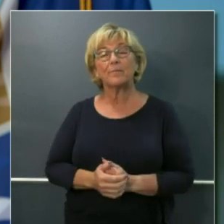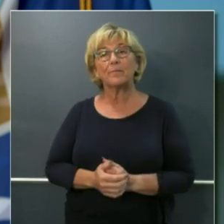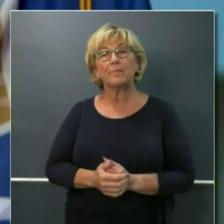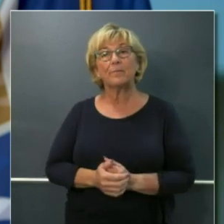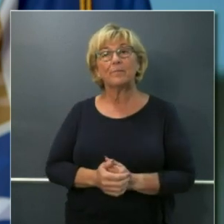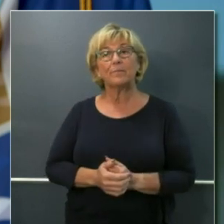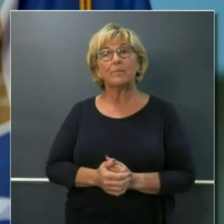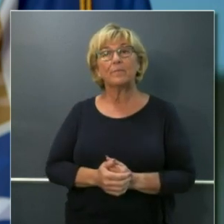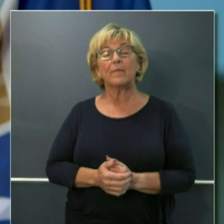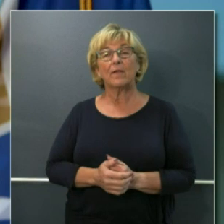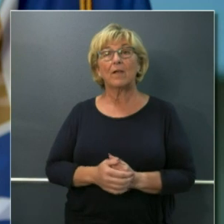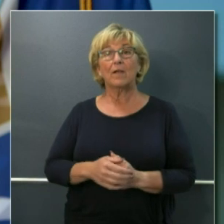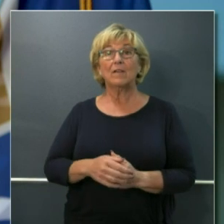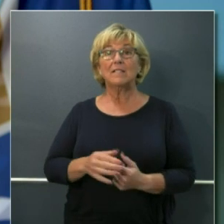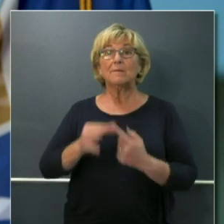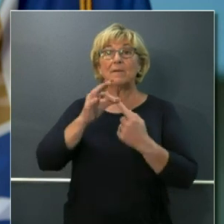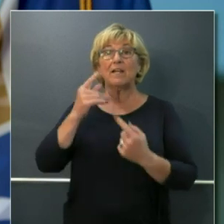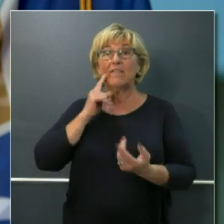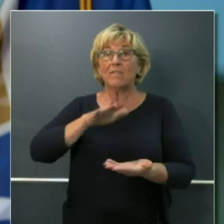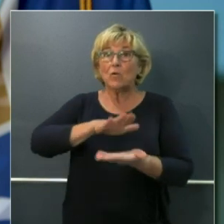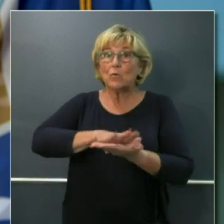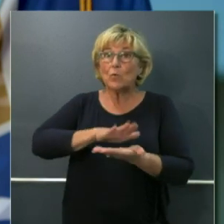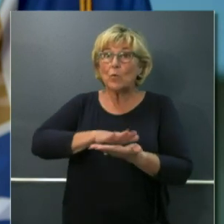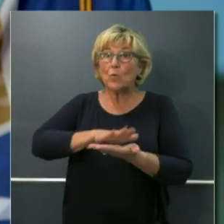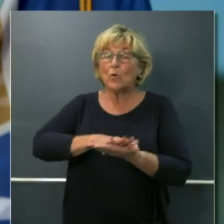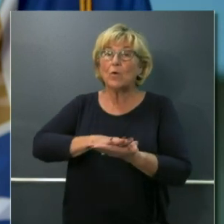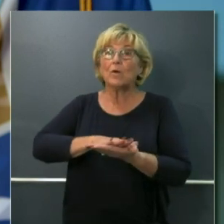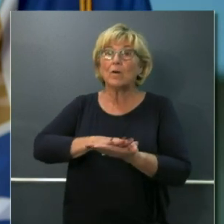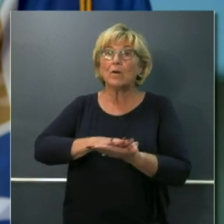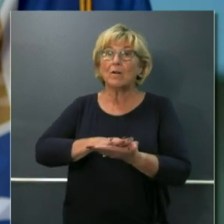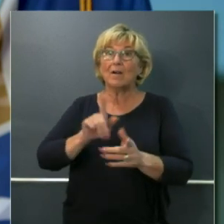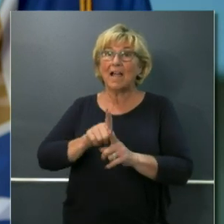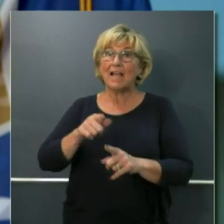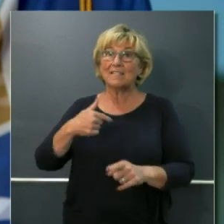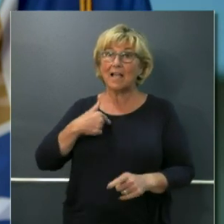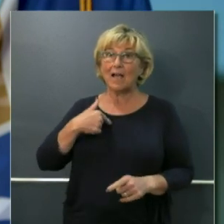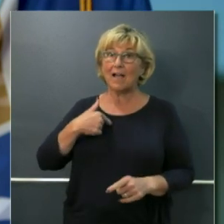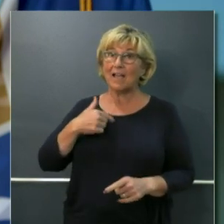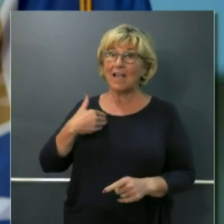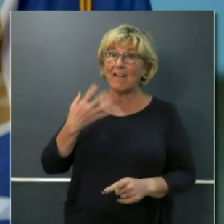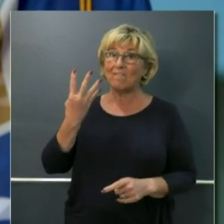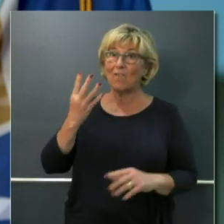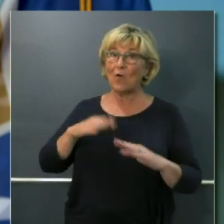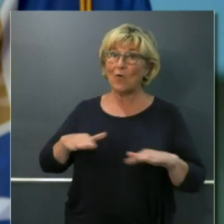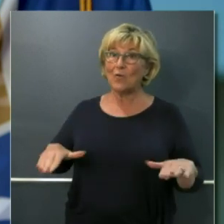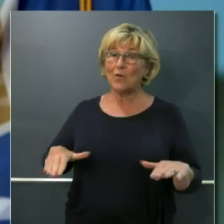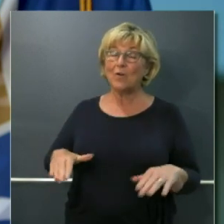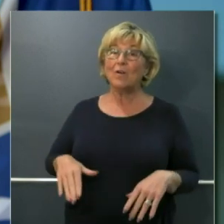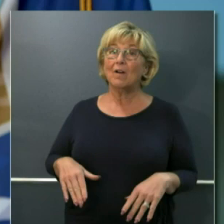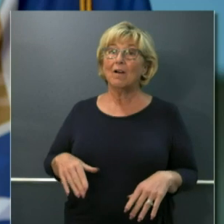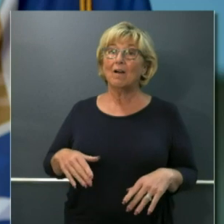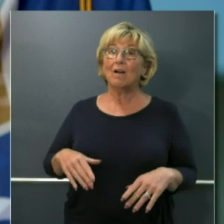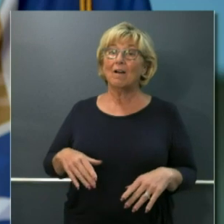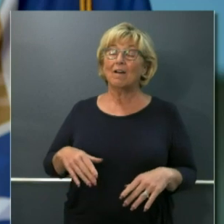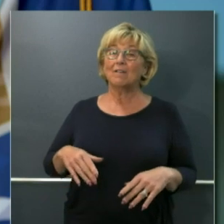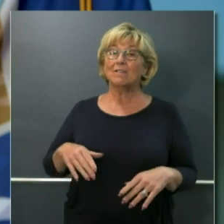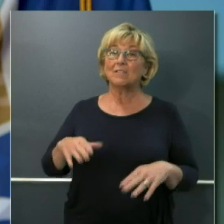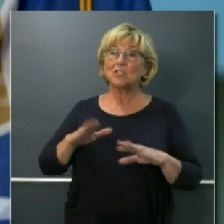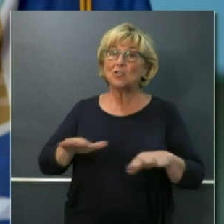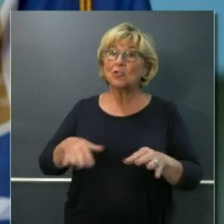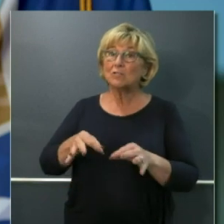certainly for the schools. I just want to once again, as a father of four, that learning loss is very real. And